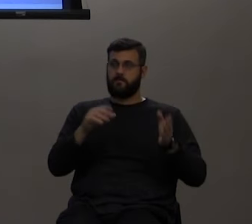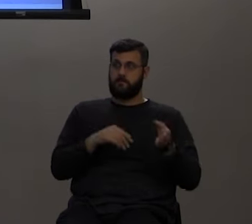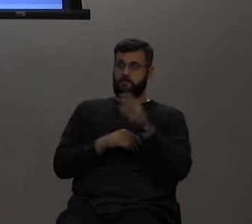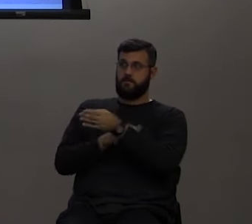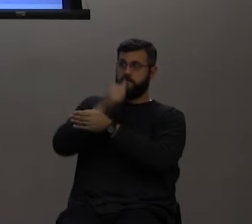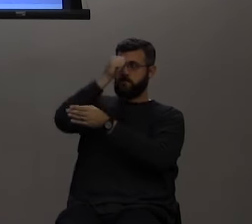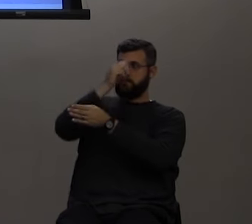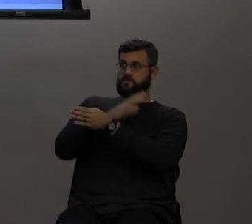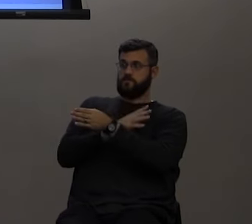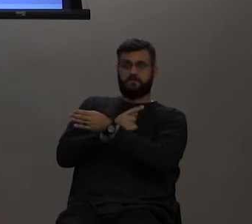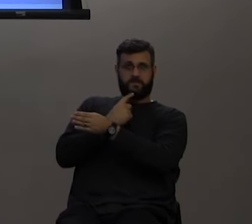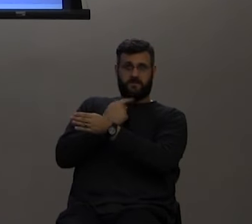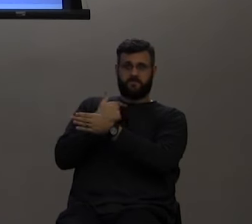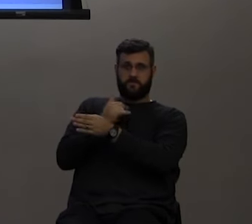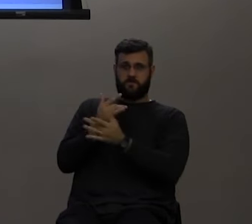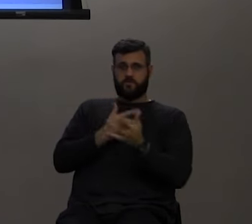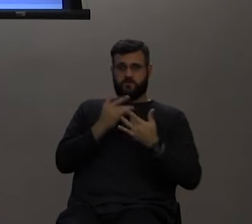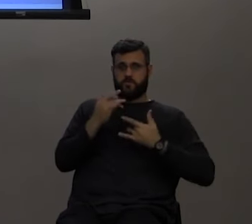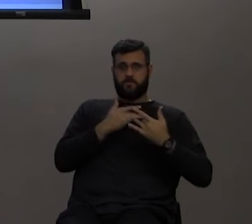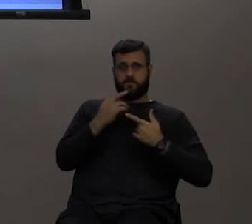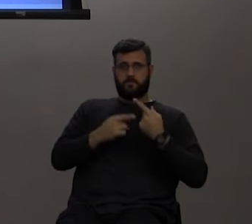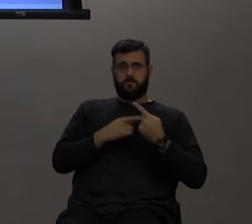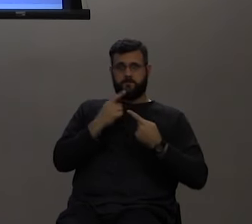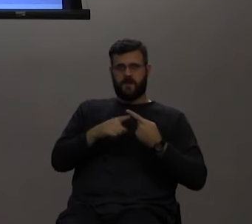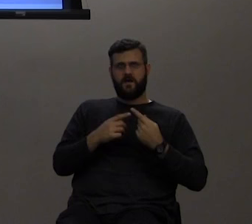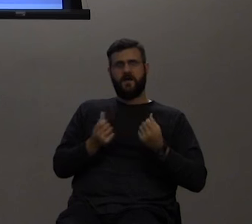about the number of